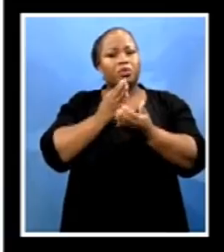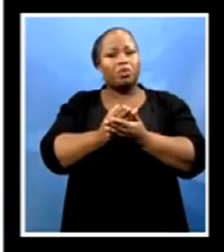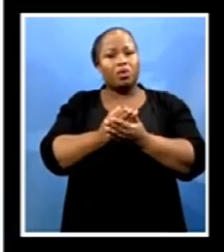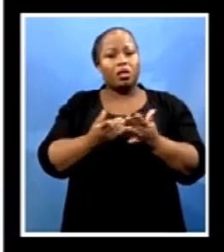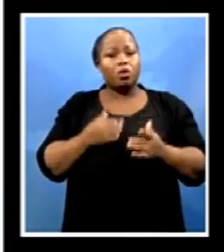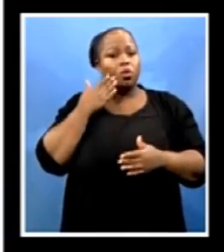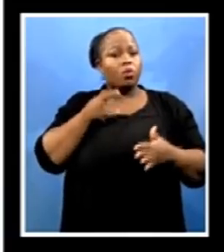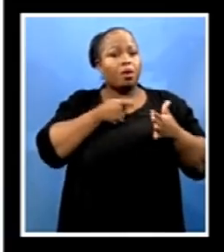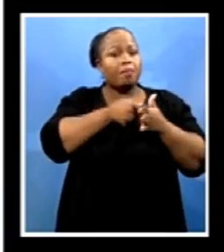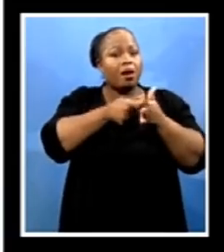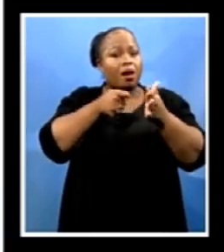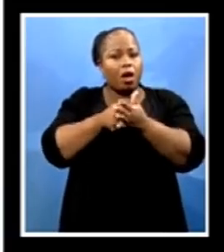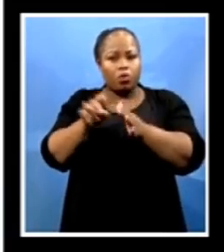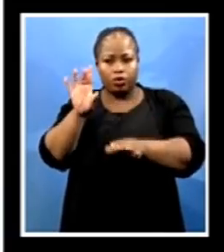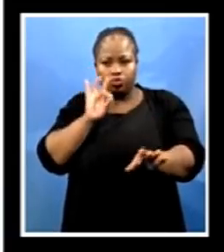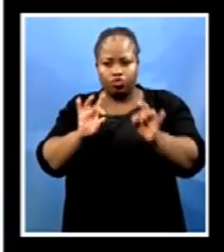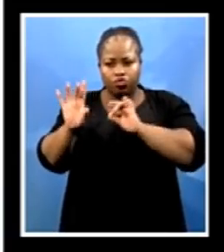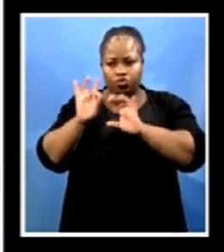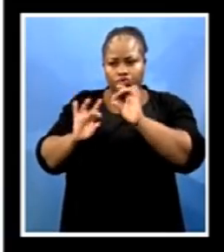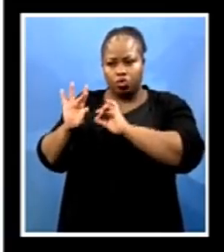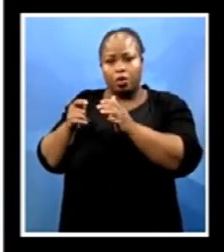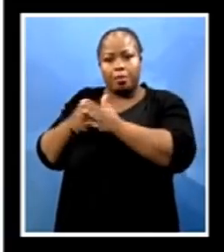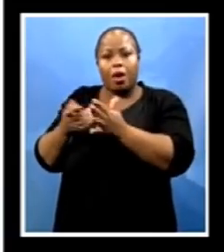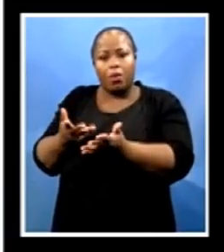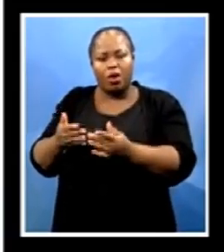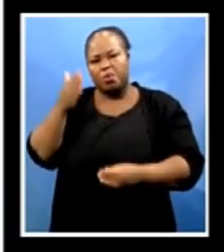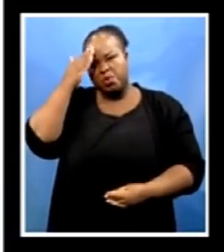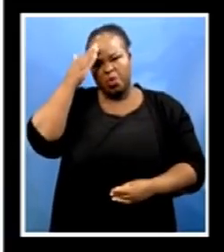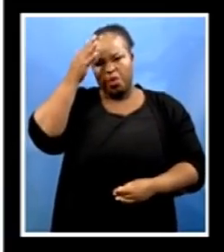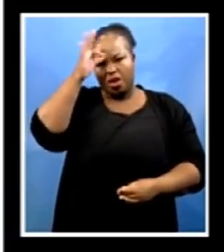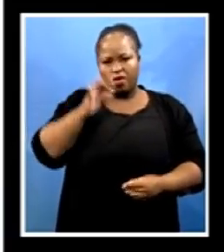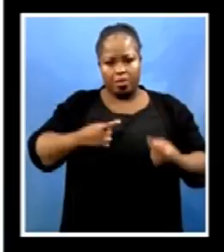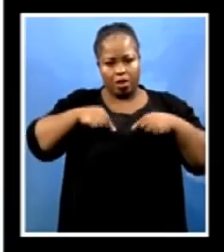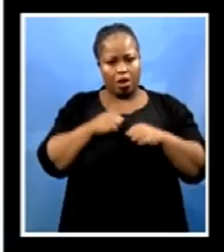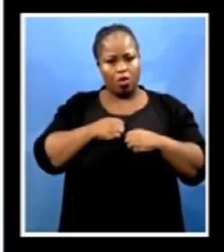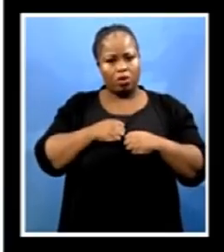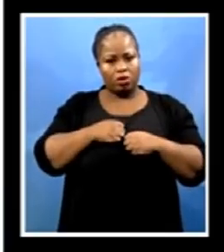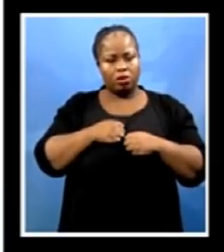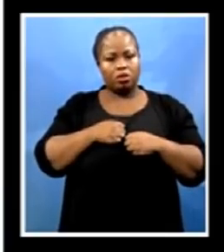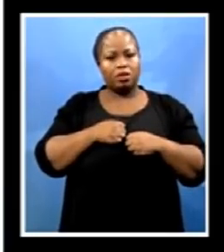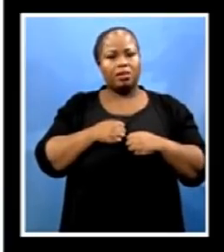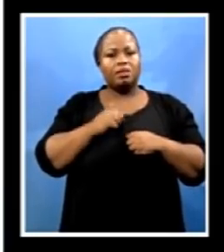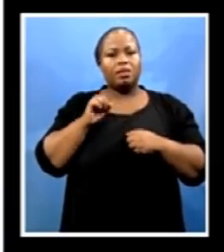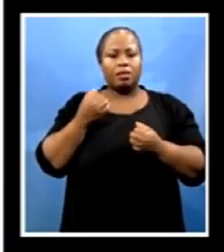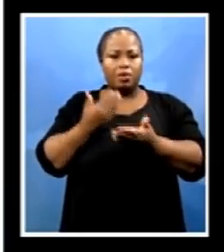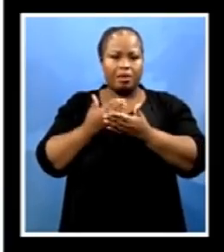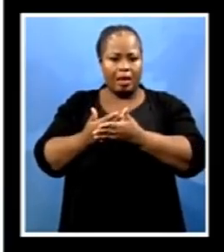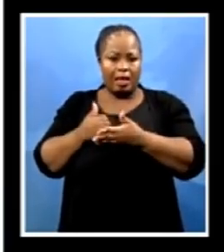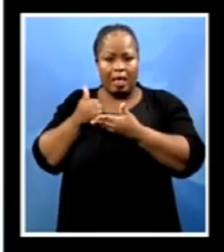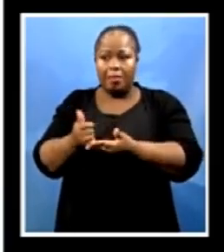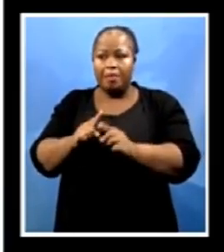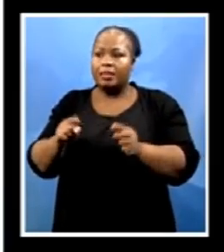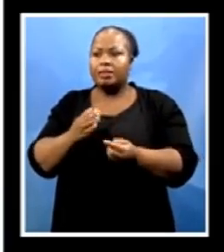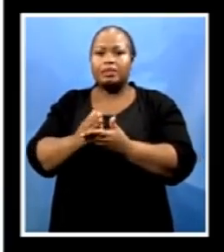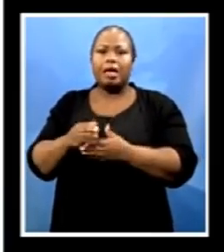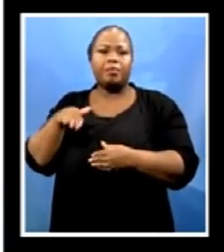where government and other players were going to take action but were not yet ready to take action, and in